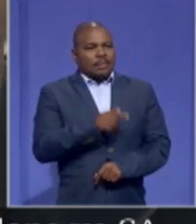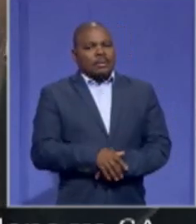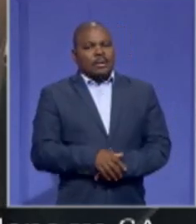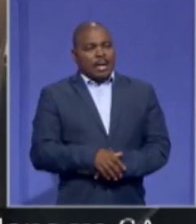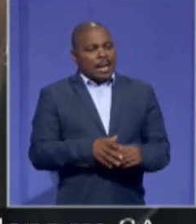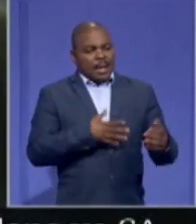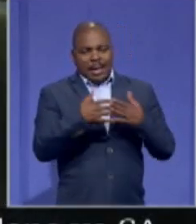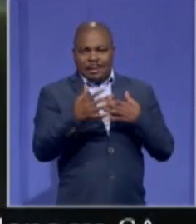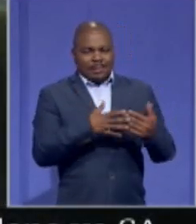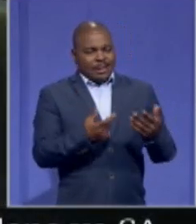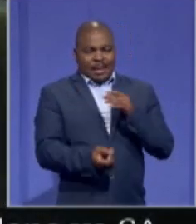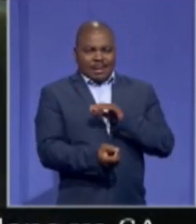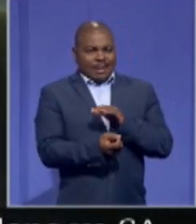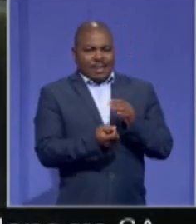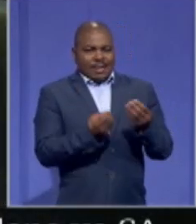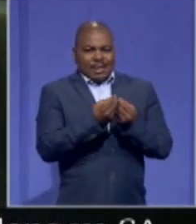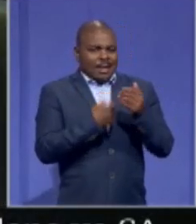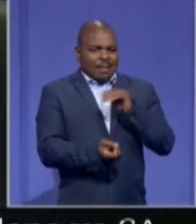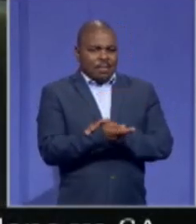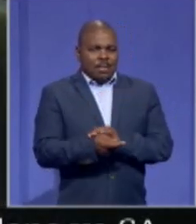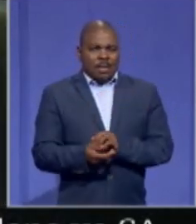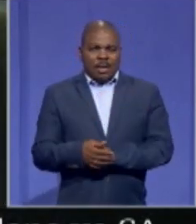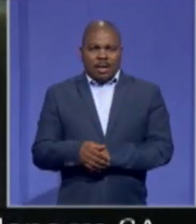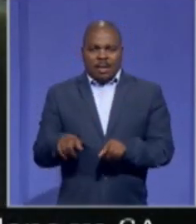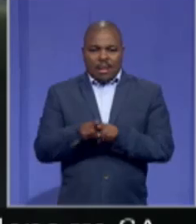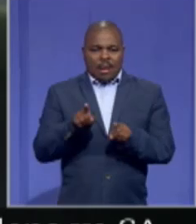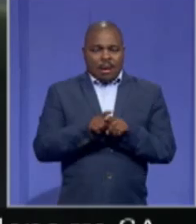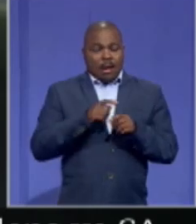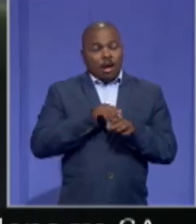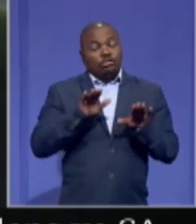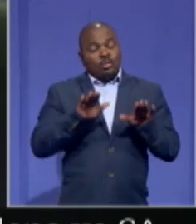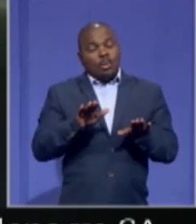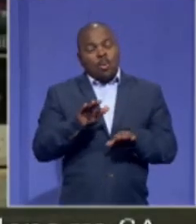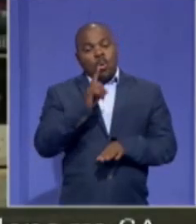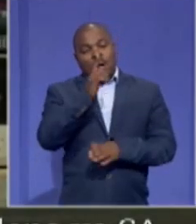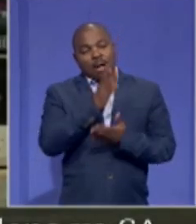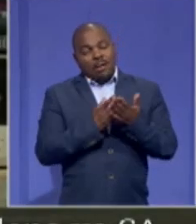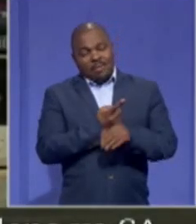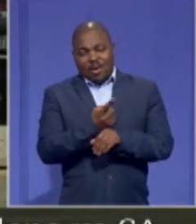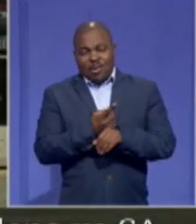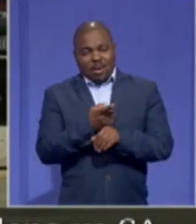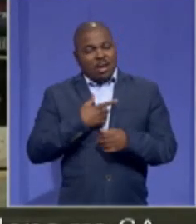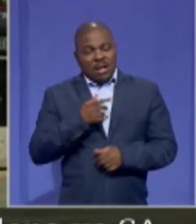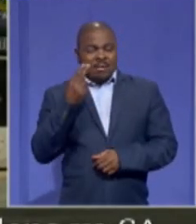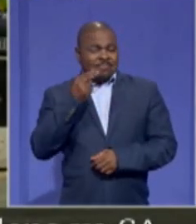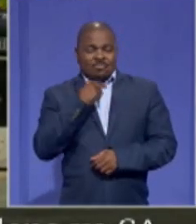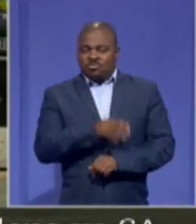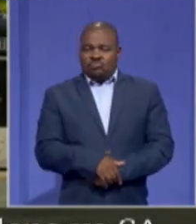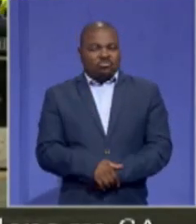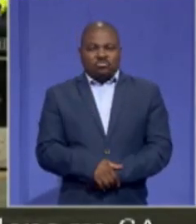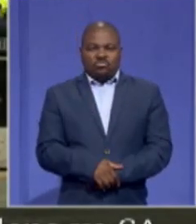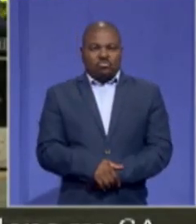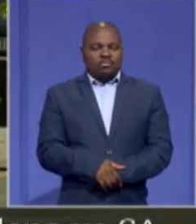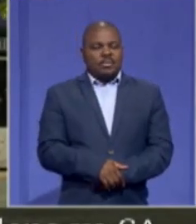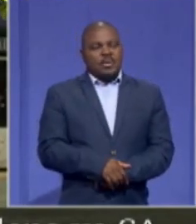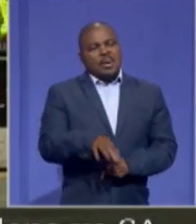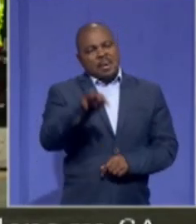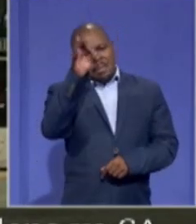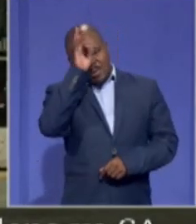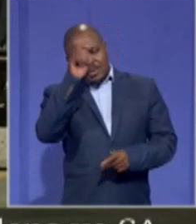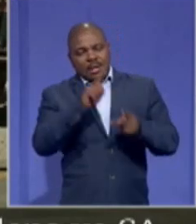anything happens. This is a stop for almost half an hour now, so this is not too nice. Bahlanka ba makala a molao le basebetsi